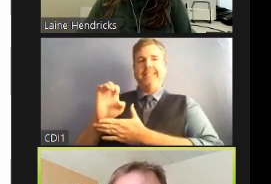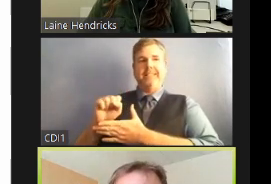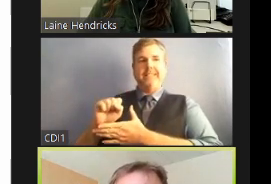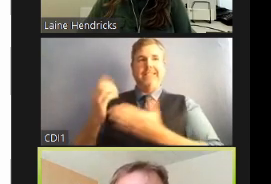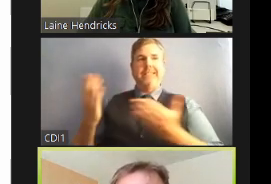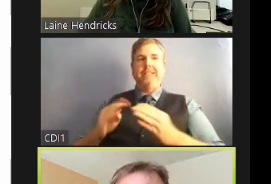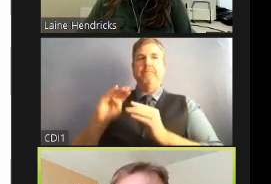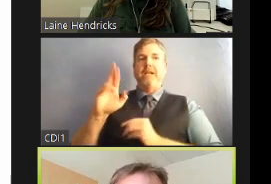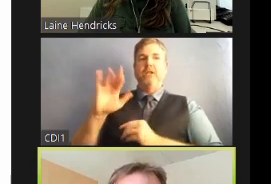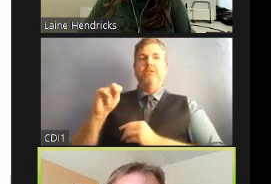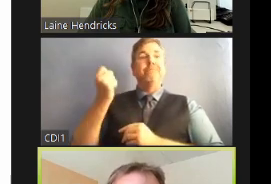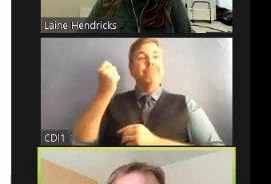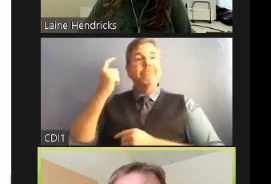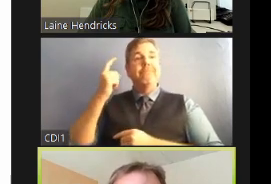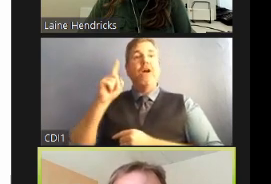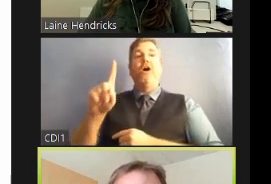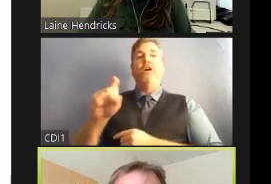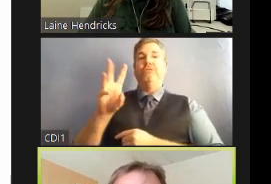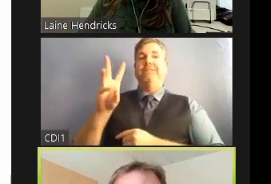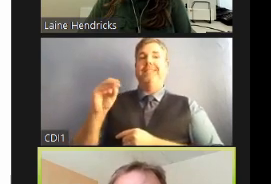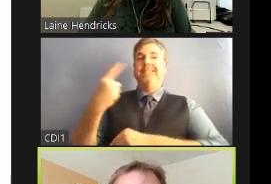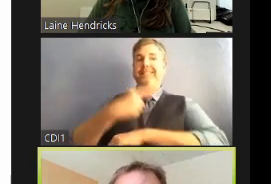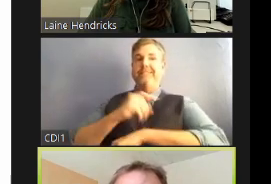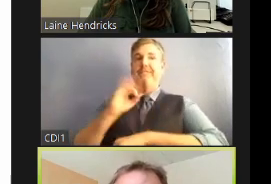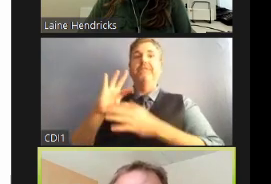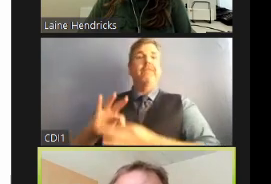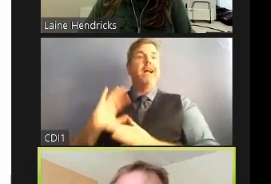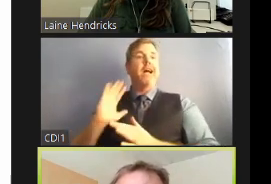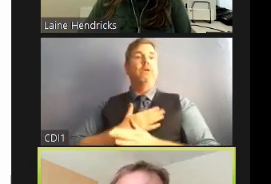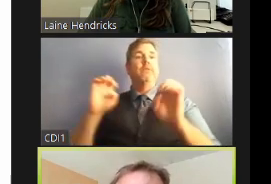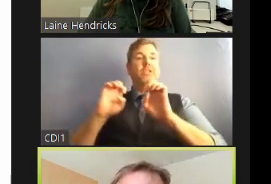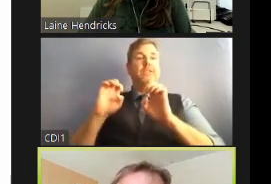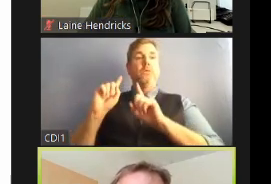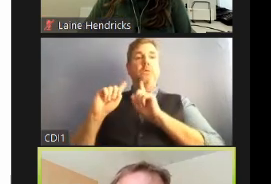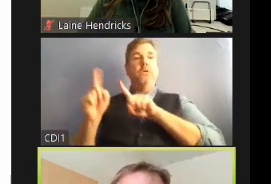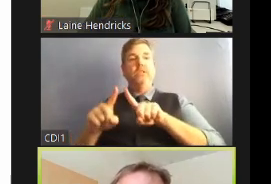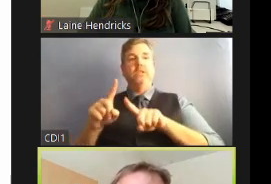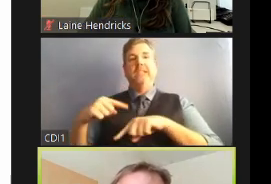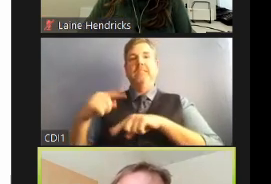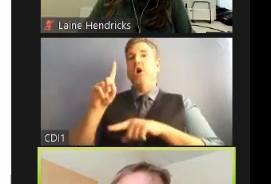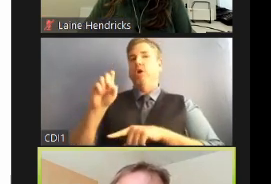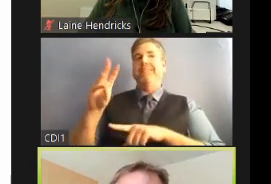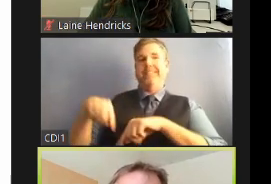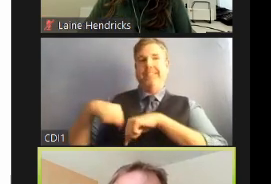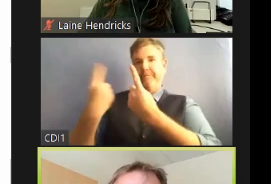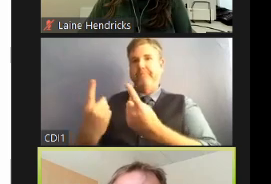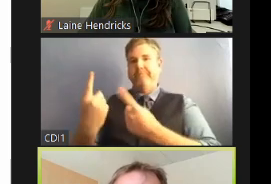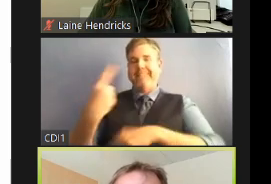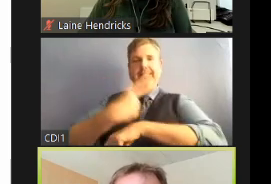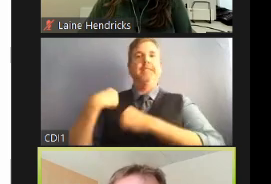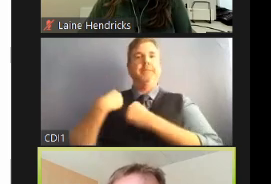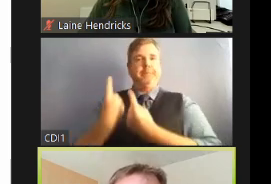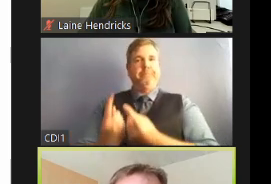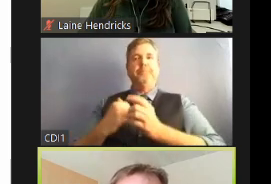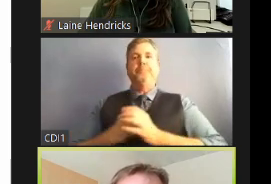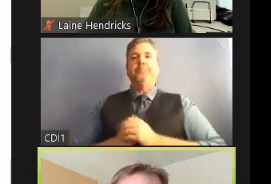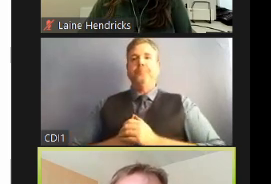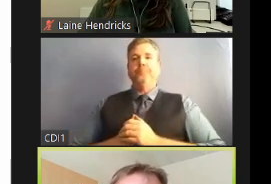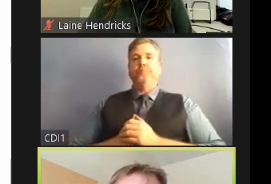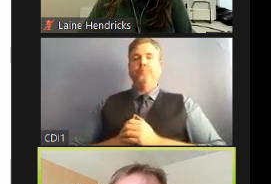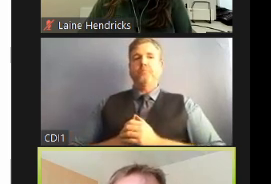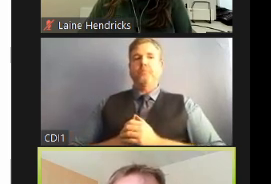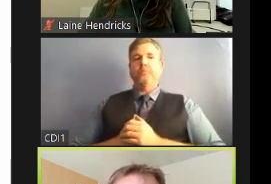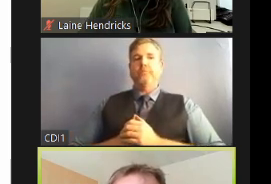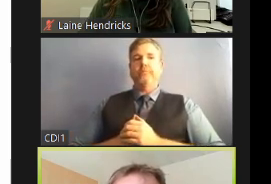emergency response system. This is our current, as of August 12th,